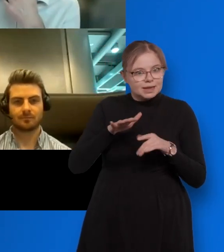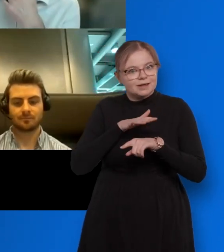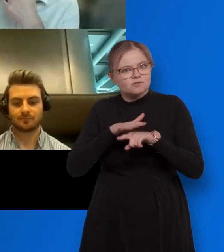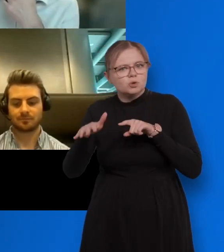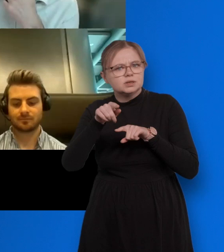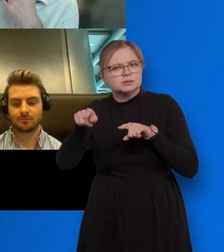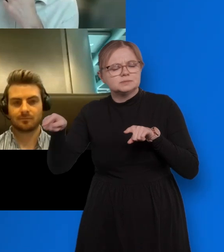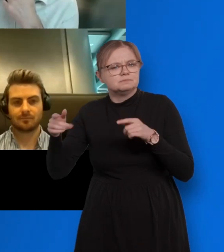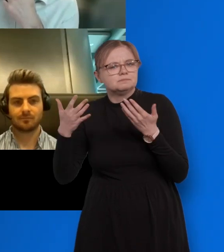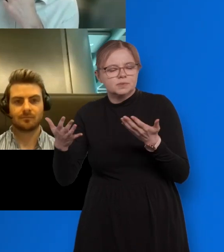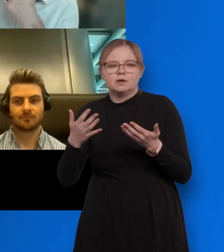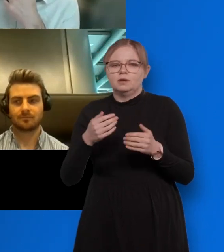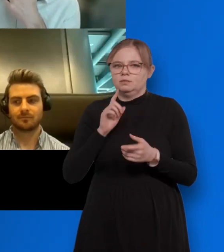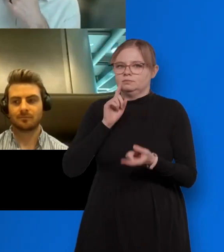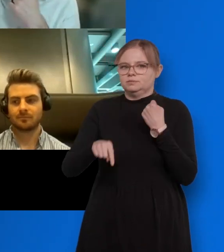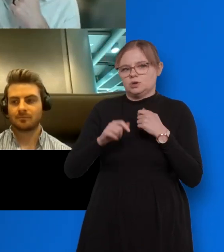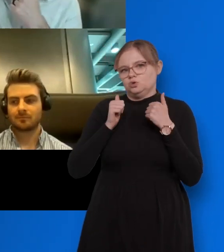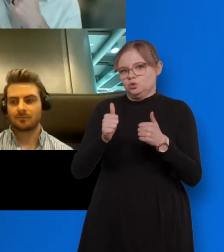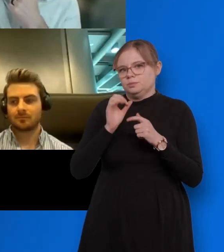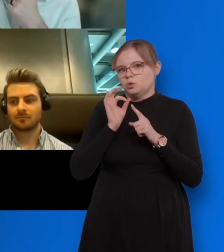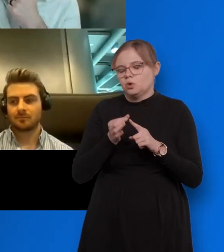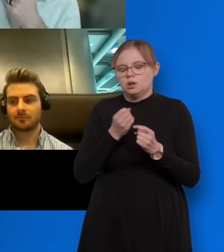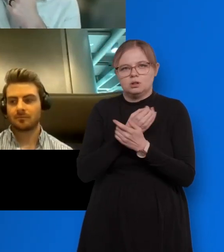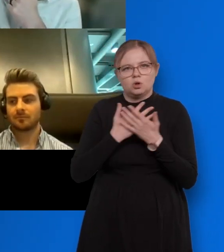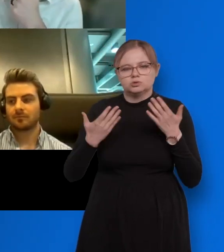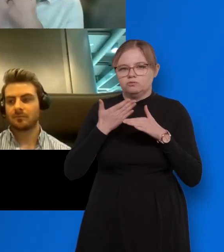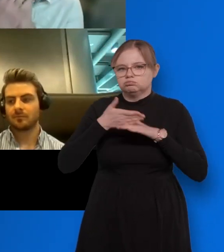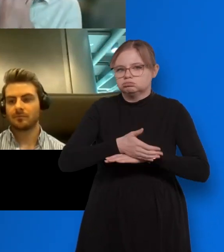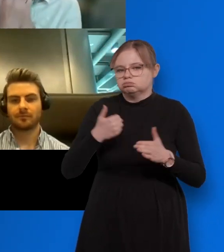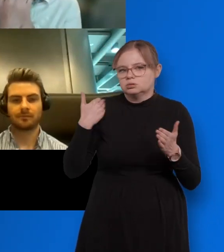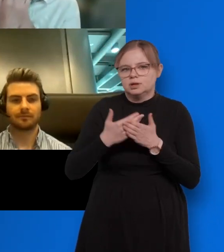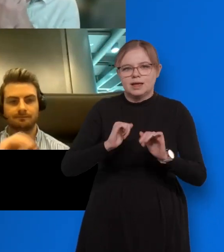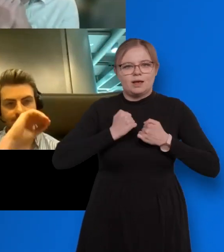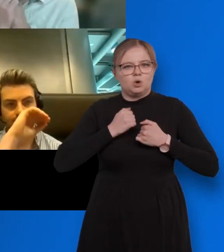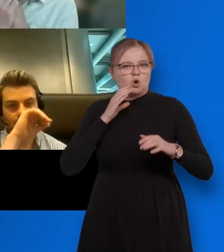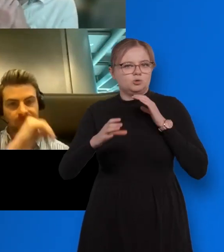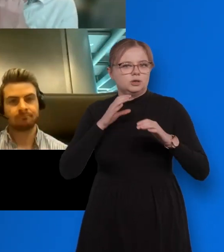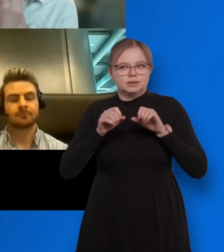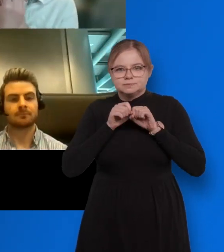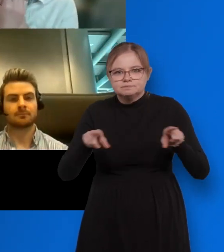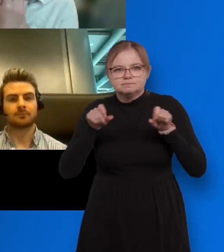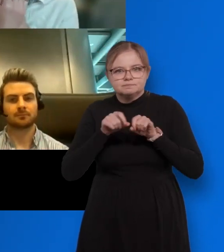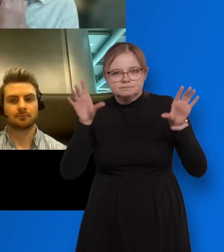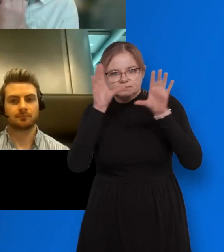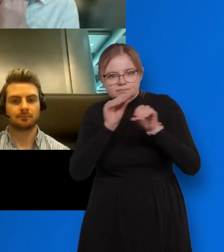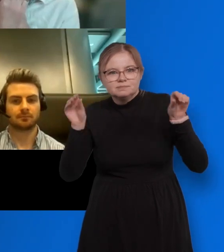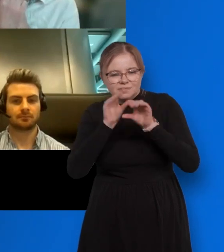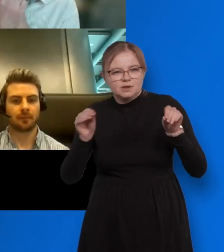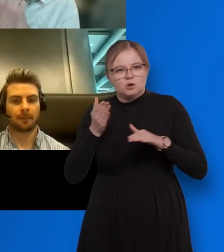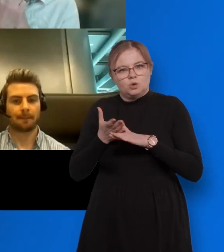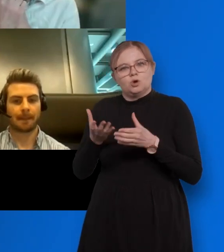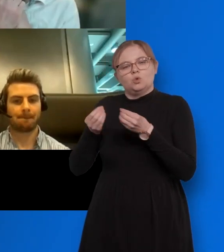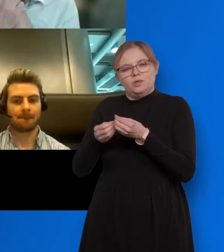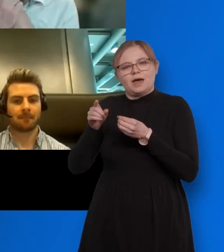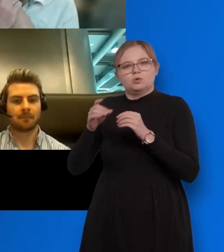Yeah, no, it's a good point. We've done a lot of work on our communications about this with our communications directorate